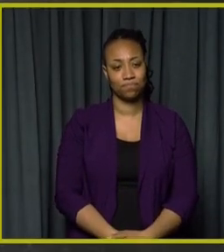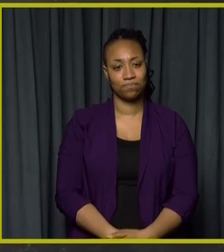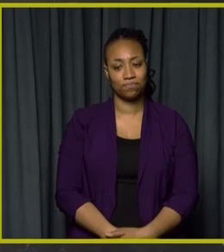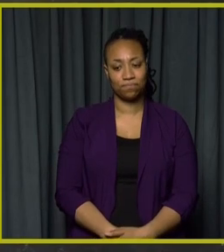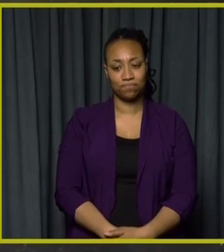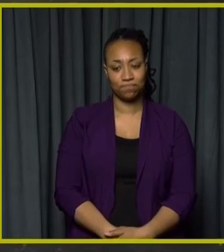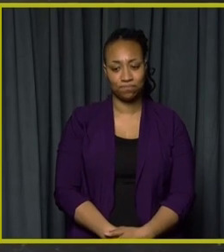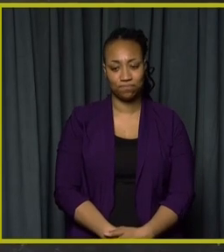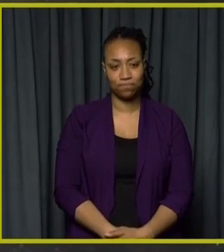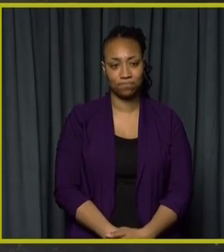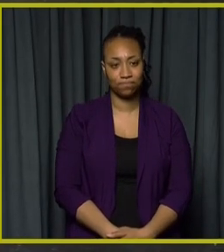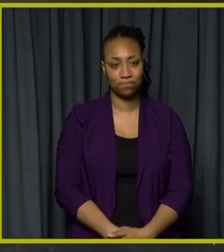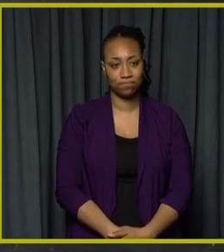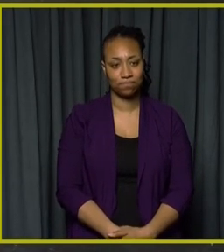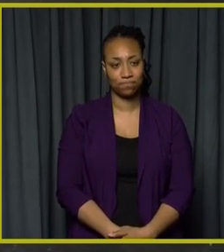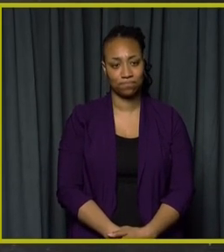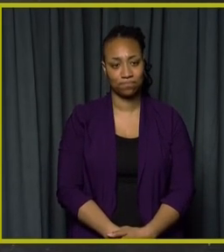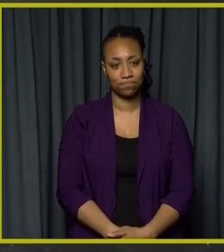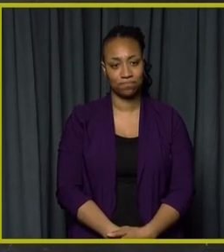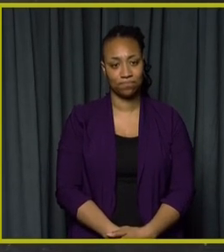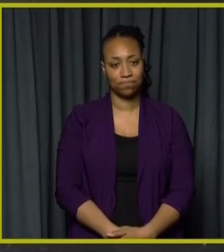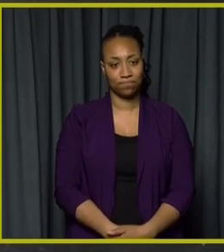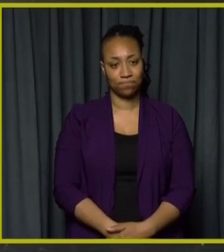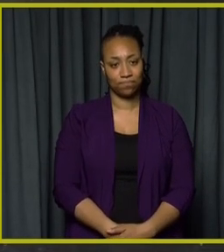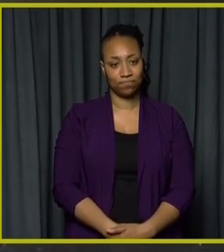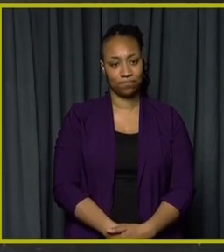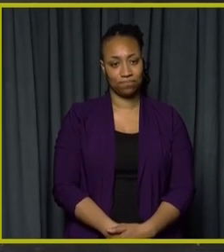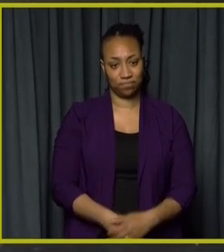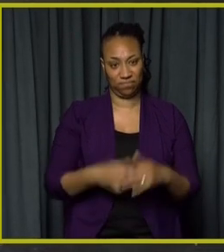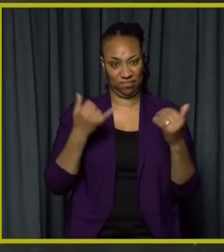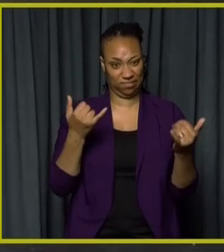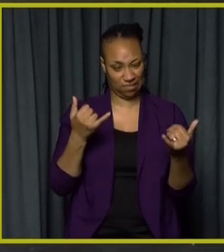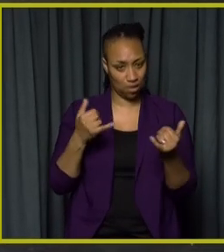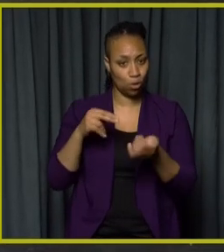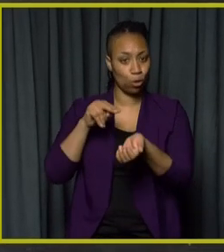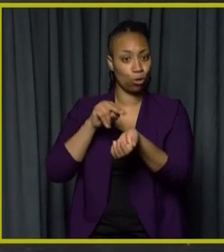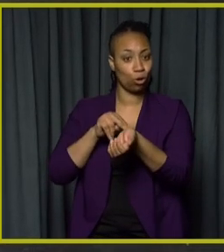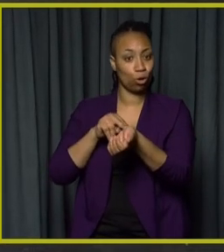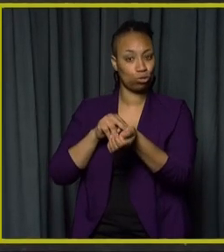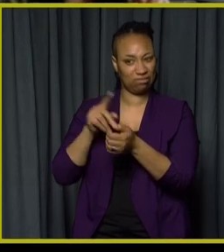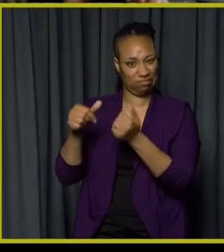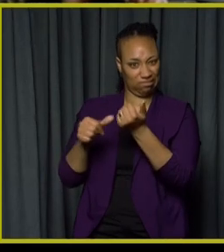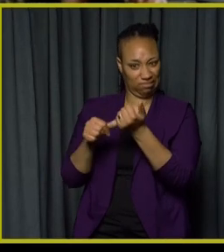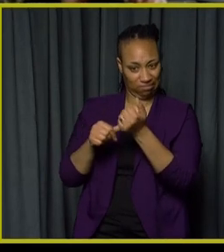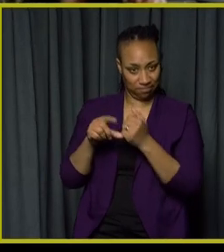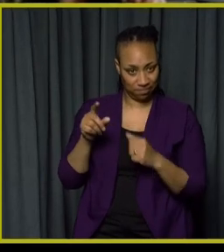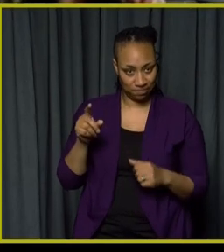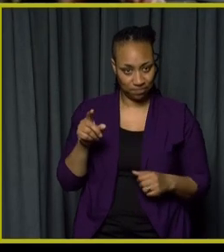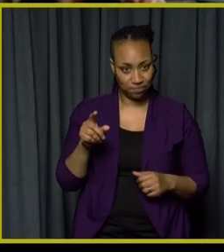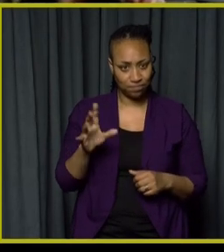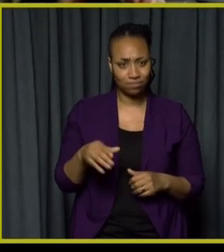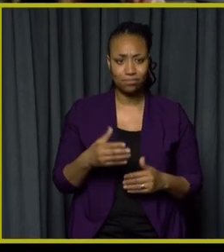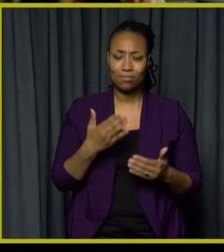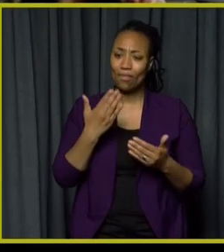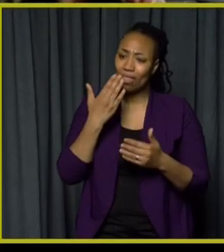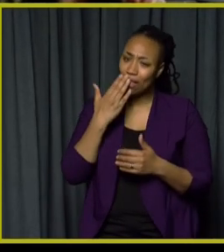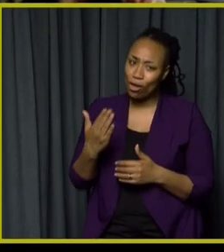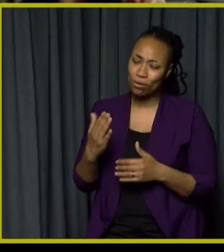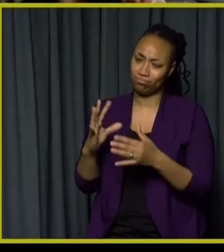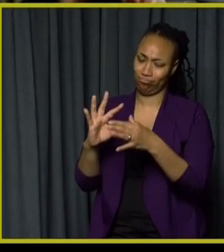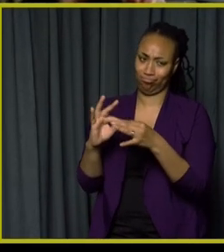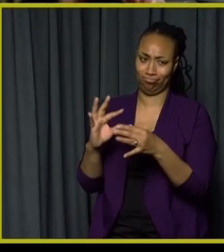And now I'm gonna go to Polly, who's a certified nursing assistant. Thank you for this platform. We are